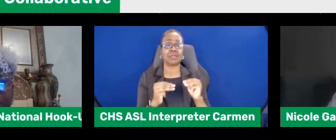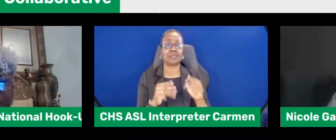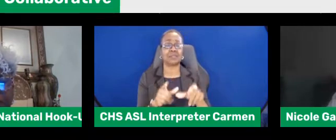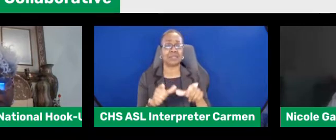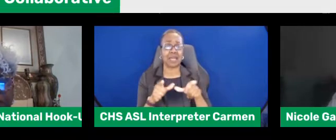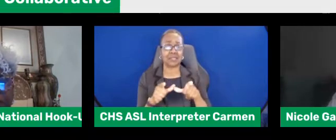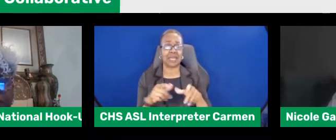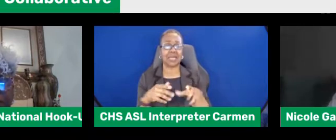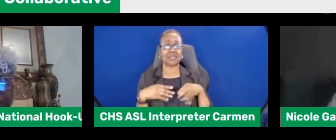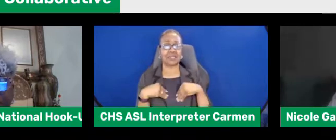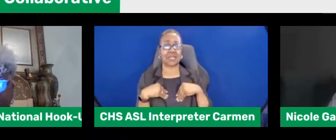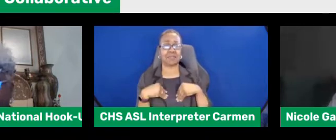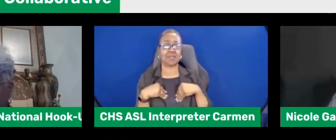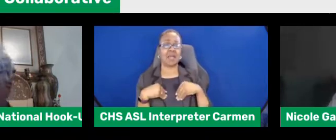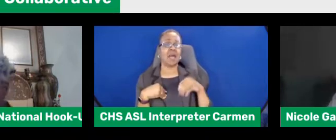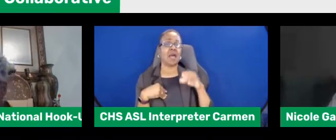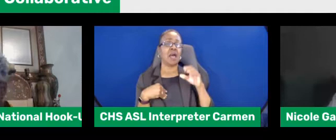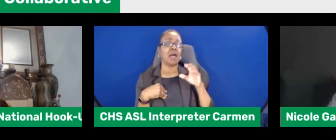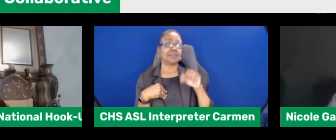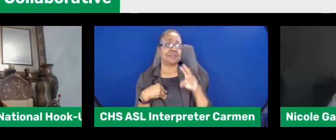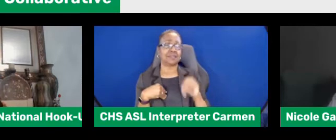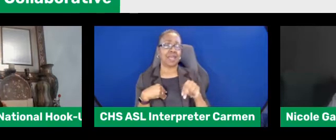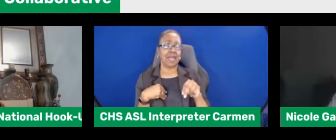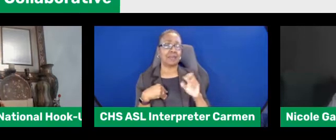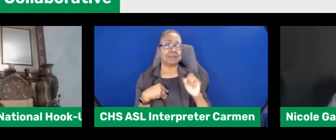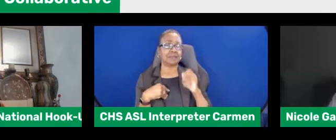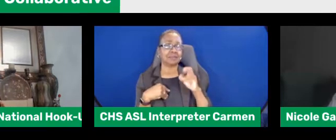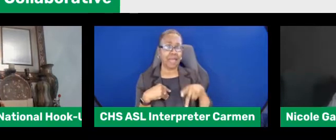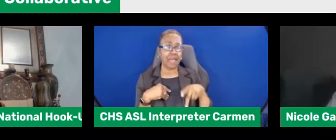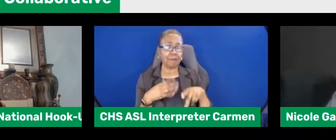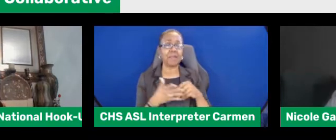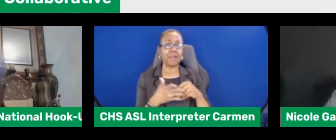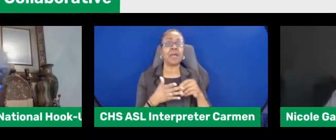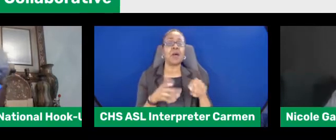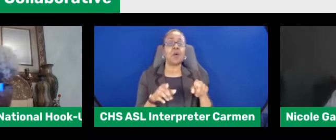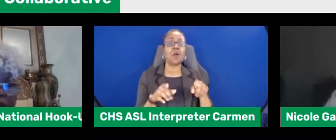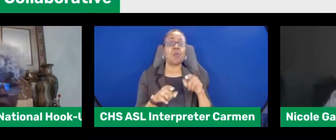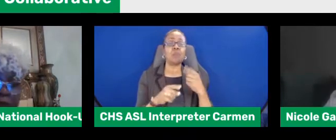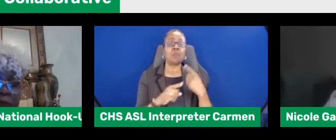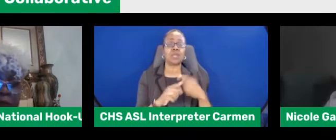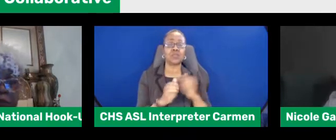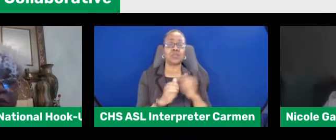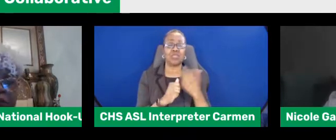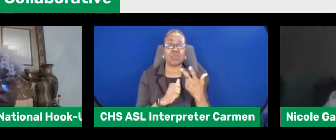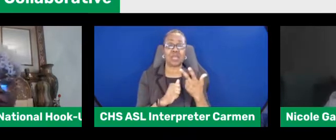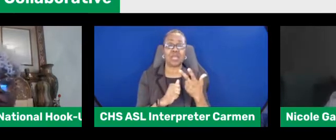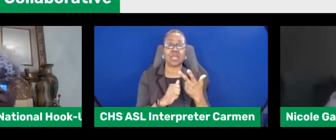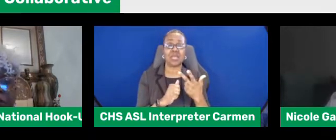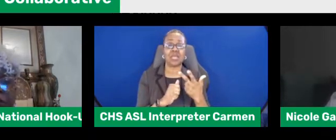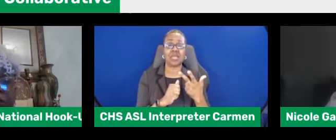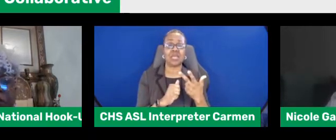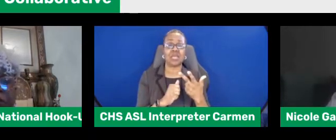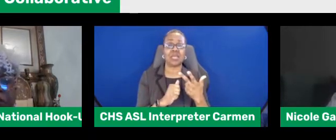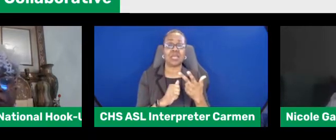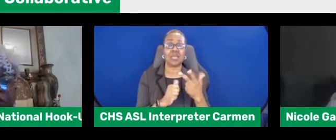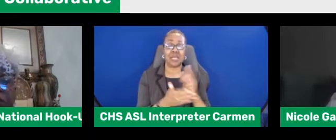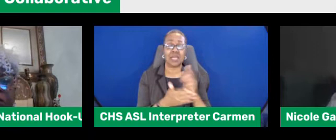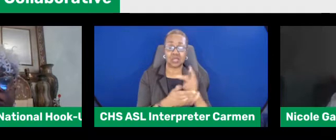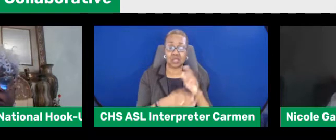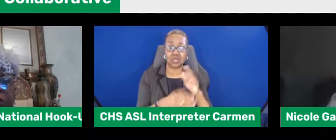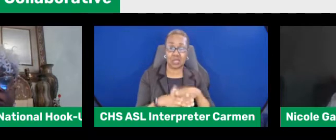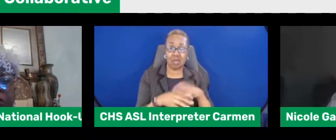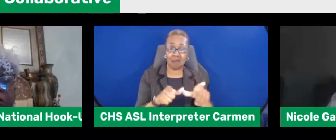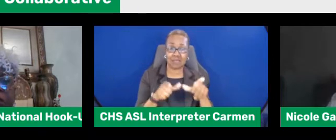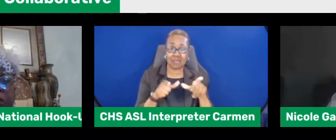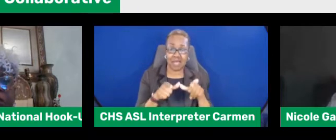accepted, with 3 commercial accessible kitchens on site. Subsidized food hub members, ordering